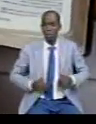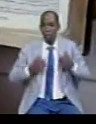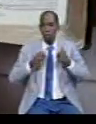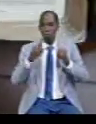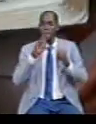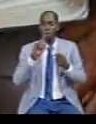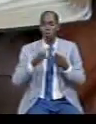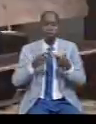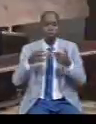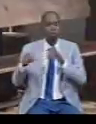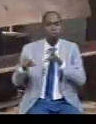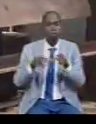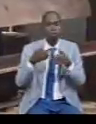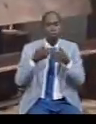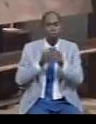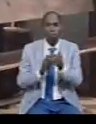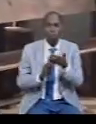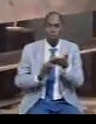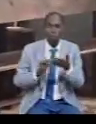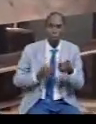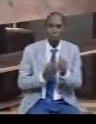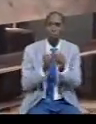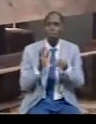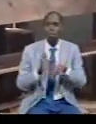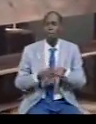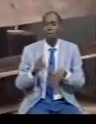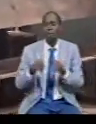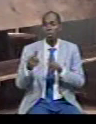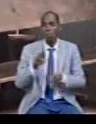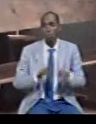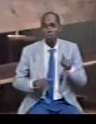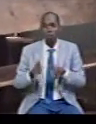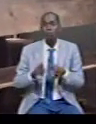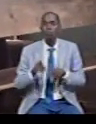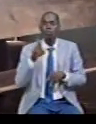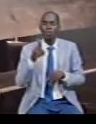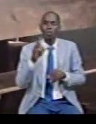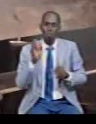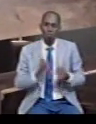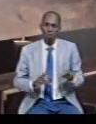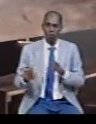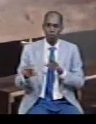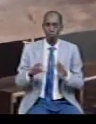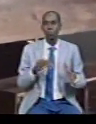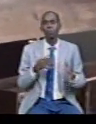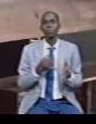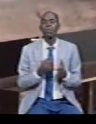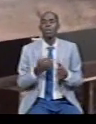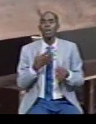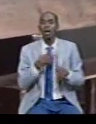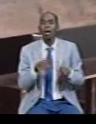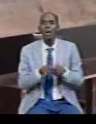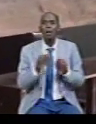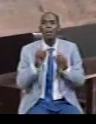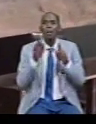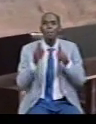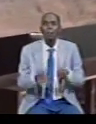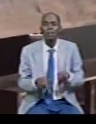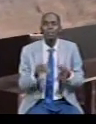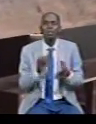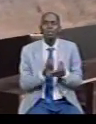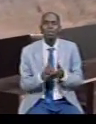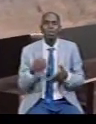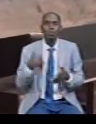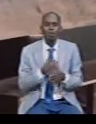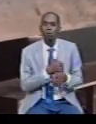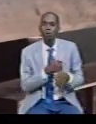you want to present this soul eventually unto the Lord as a person that you want to the Lord, we want to